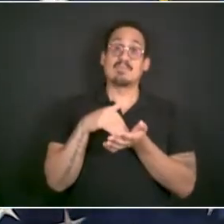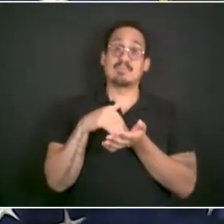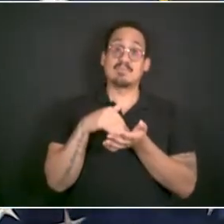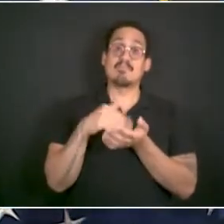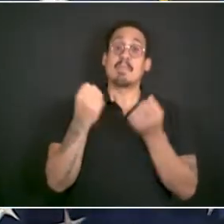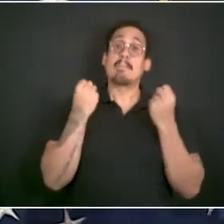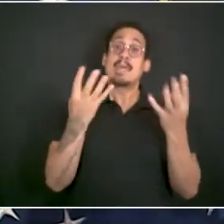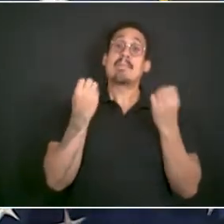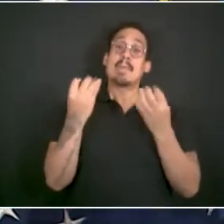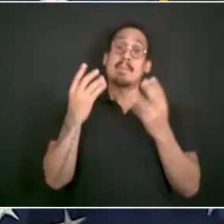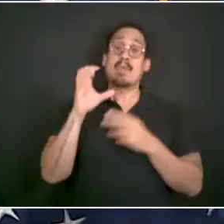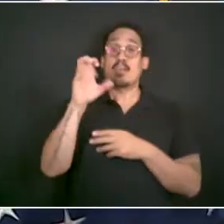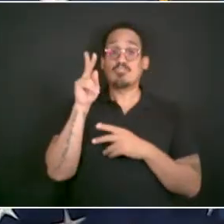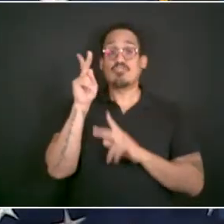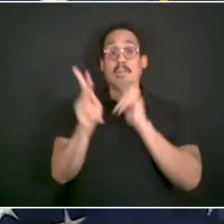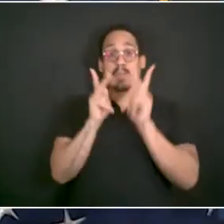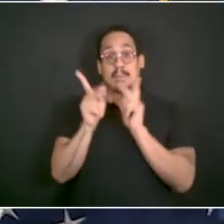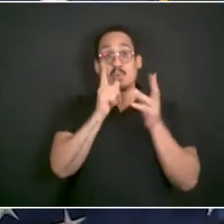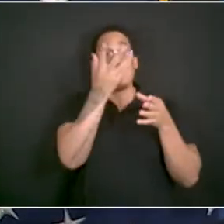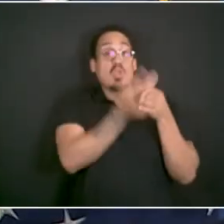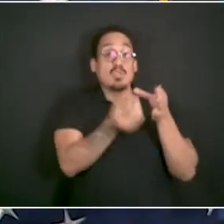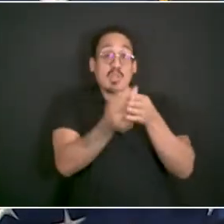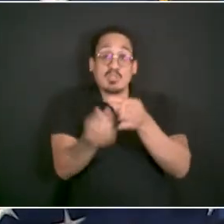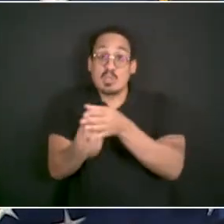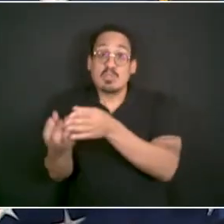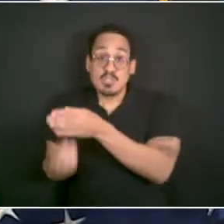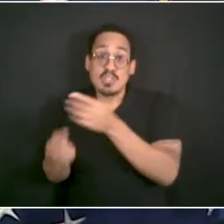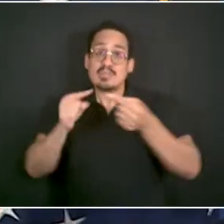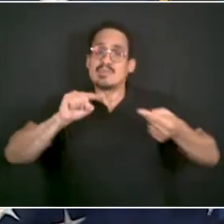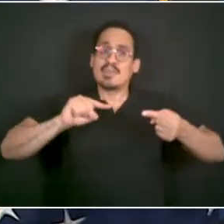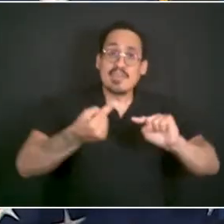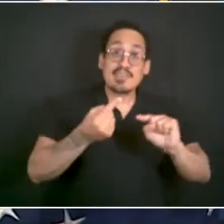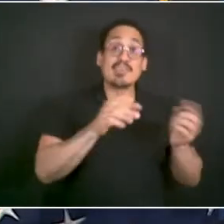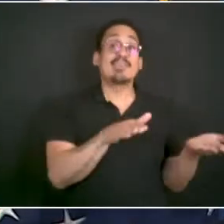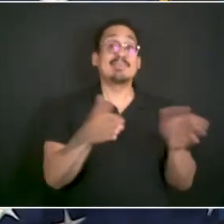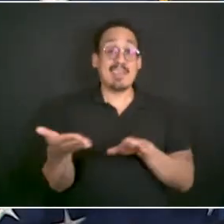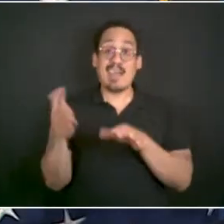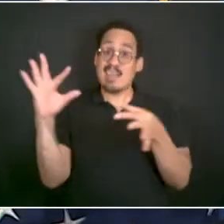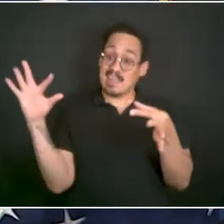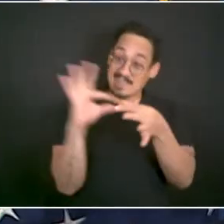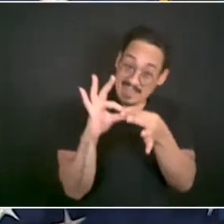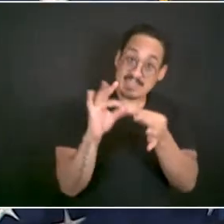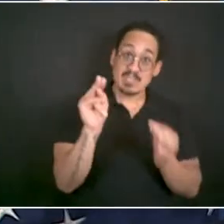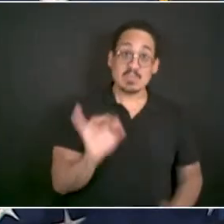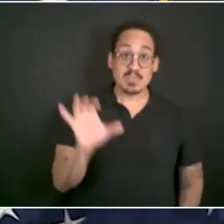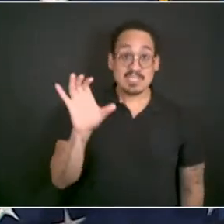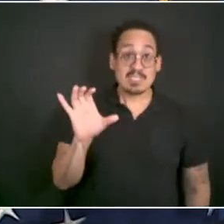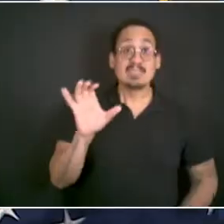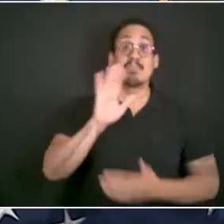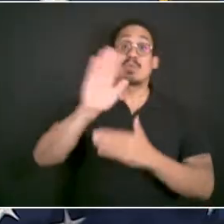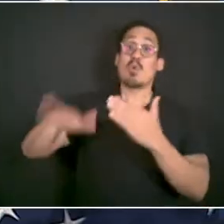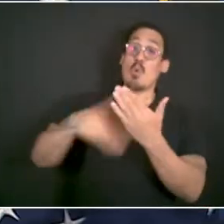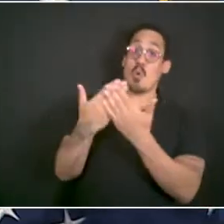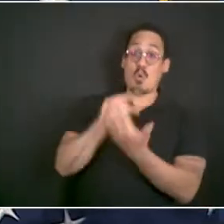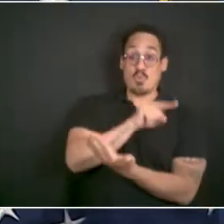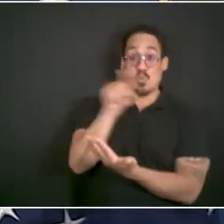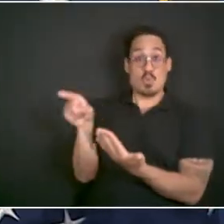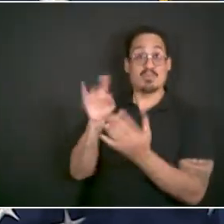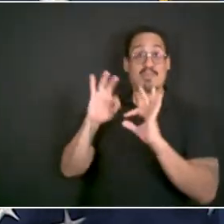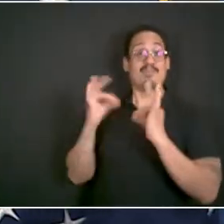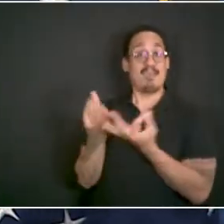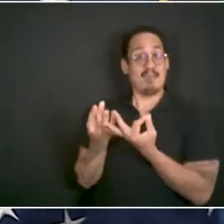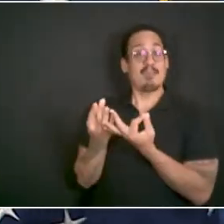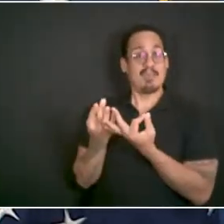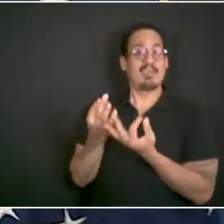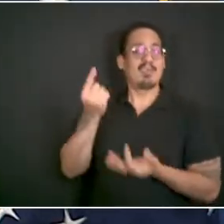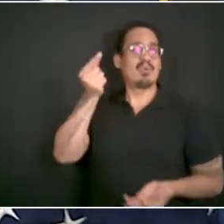the family members of those who died as well, our Gold Star families. And so with that, this is what we do to be right by our